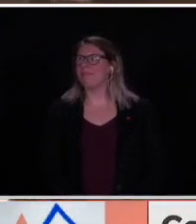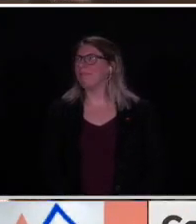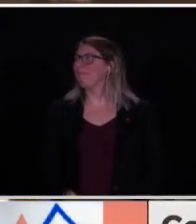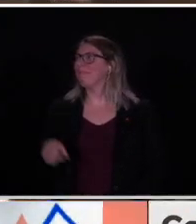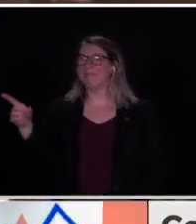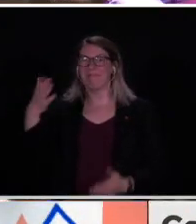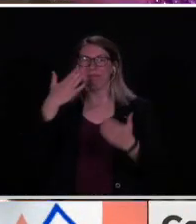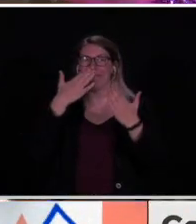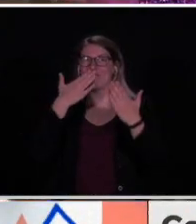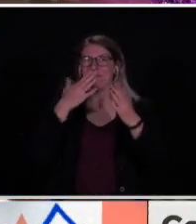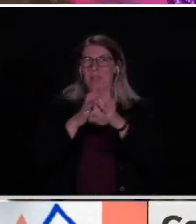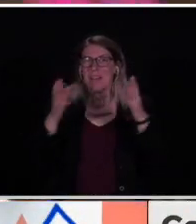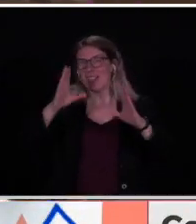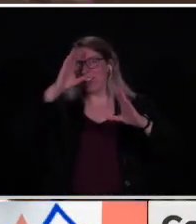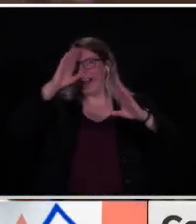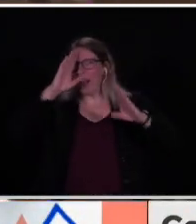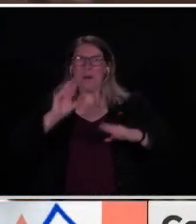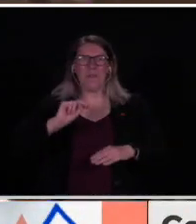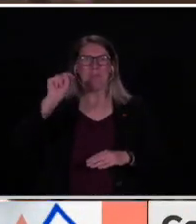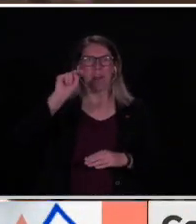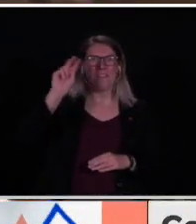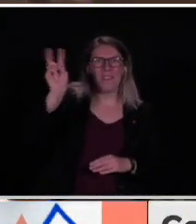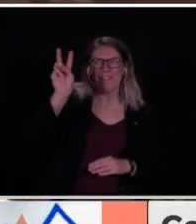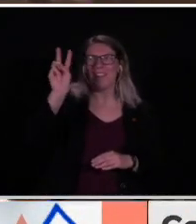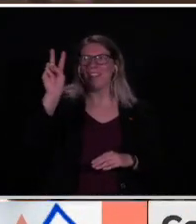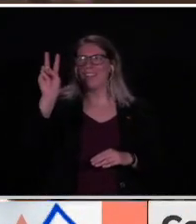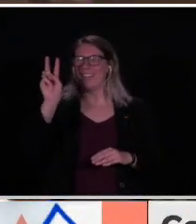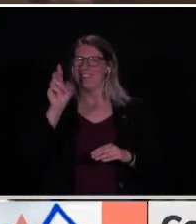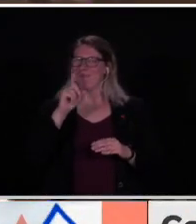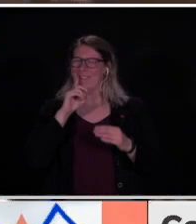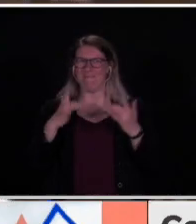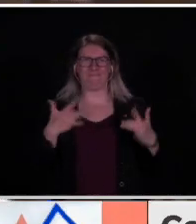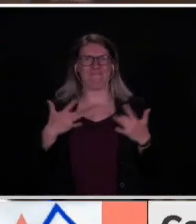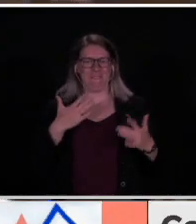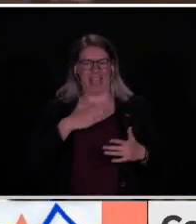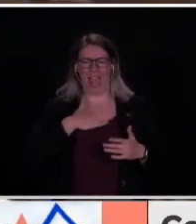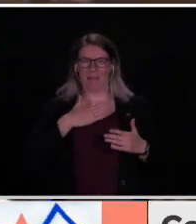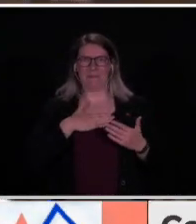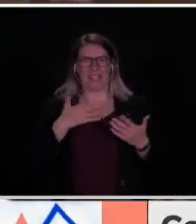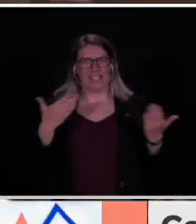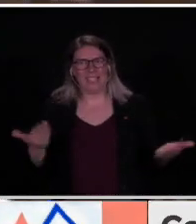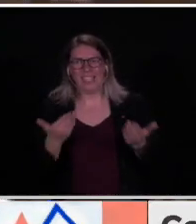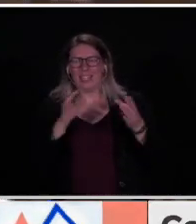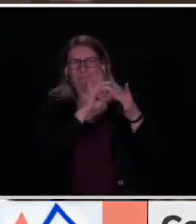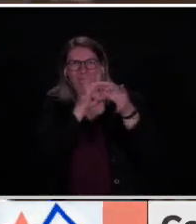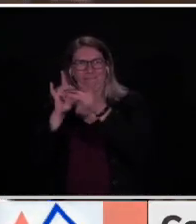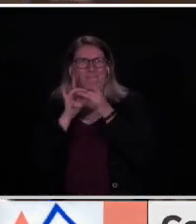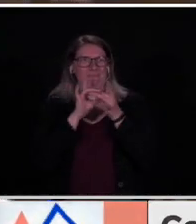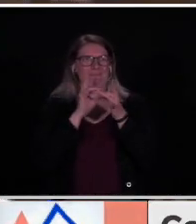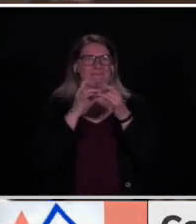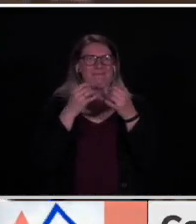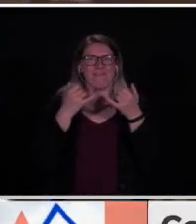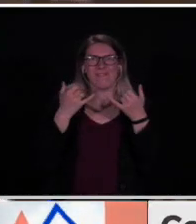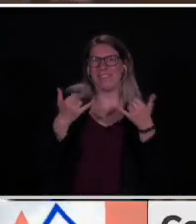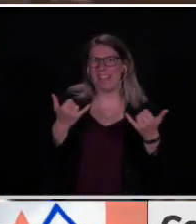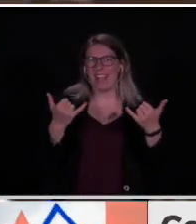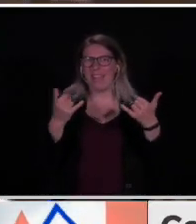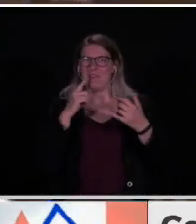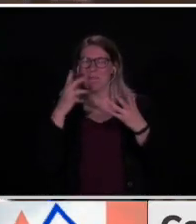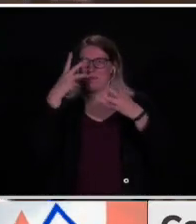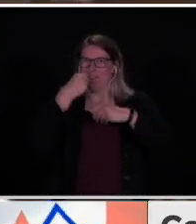Thank you, Kevin, and hello, North Vancouver. We are so happy to be here with you on this beautiful